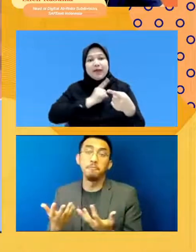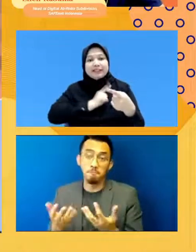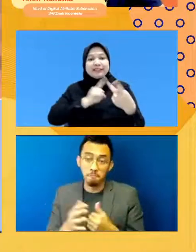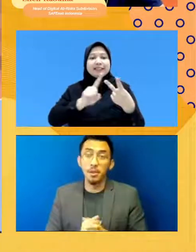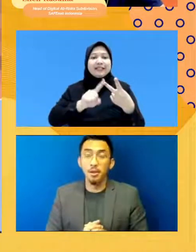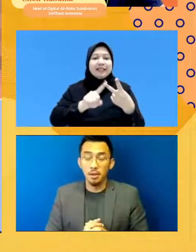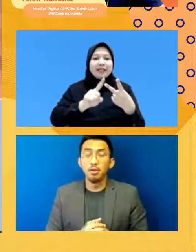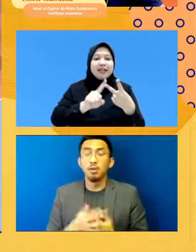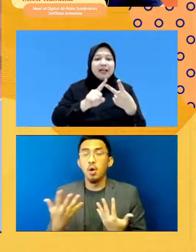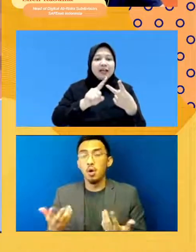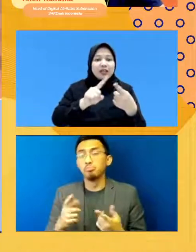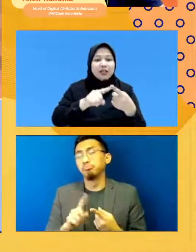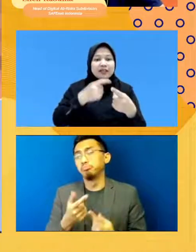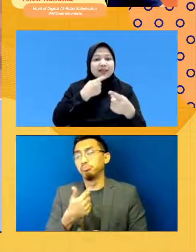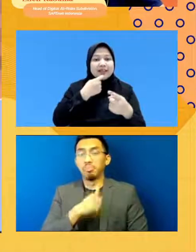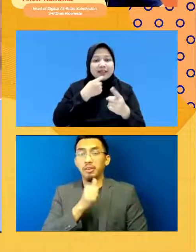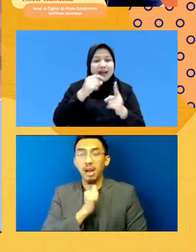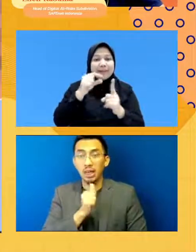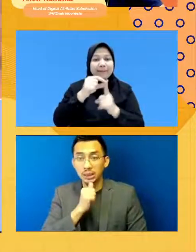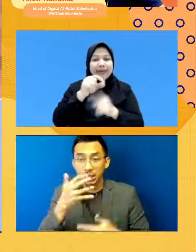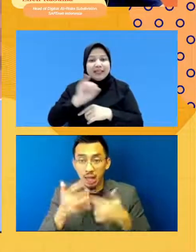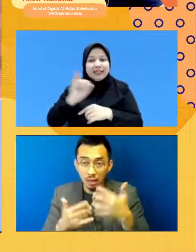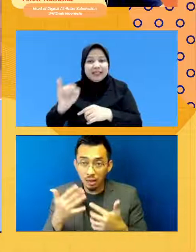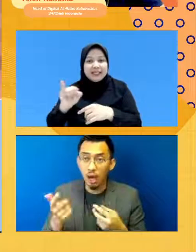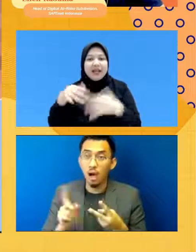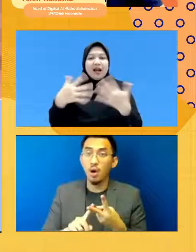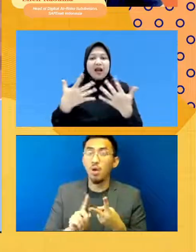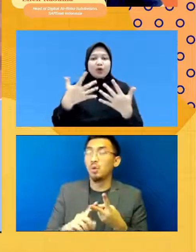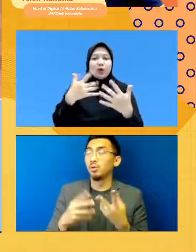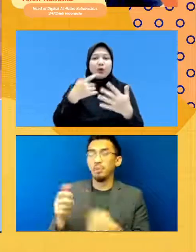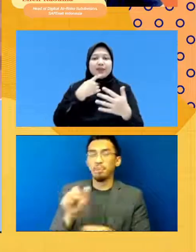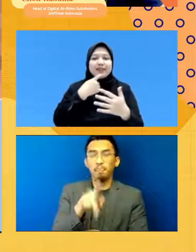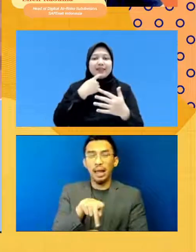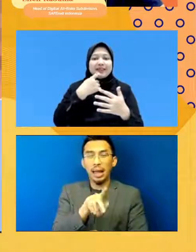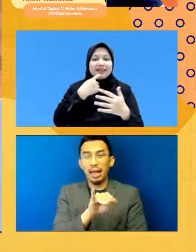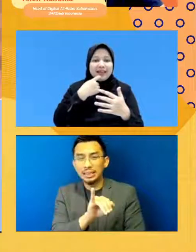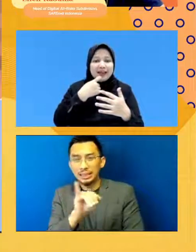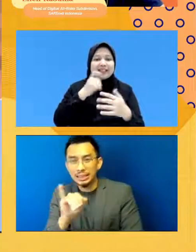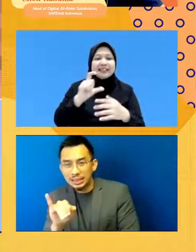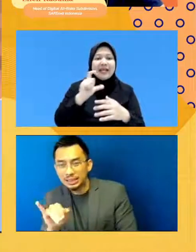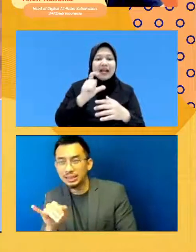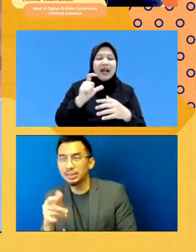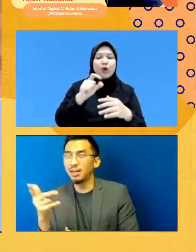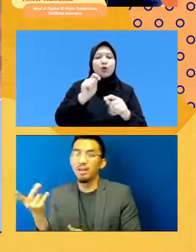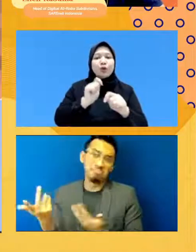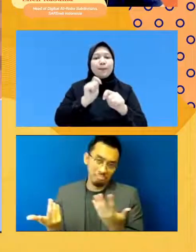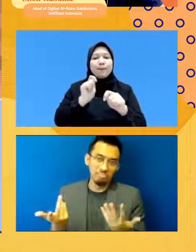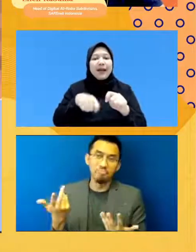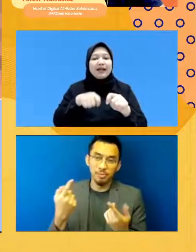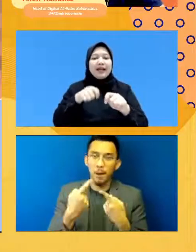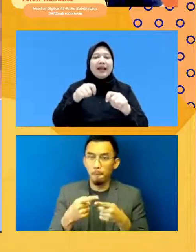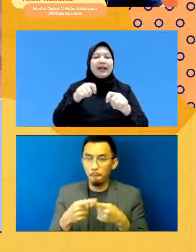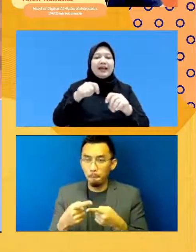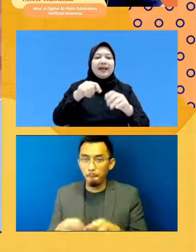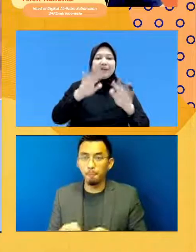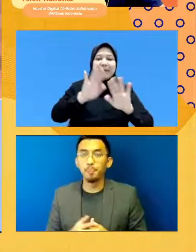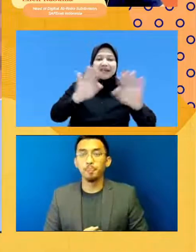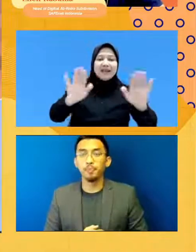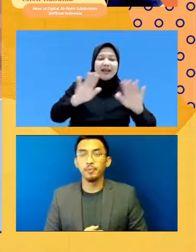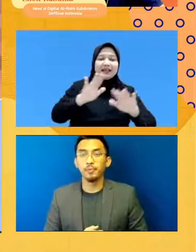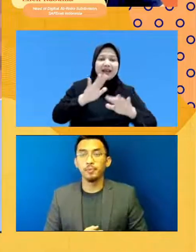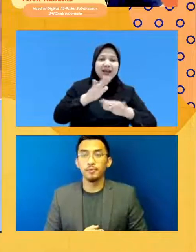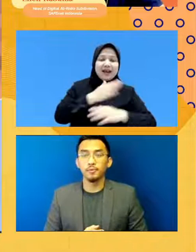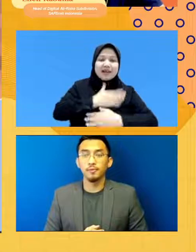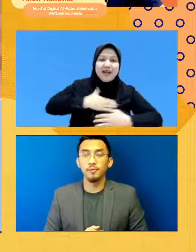identifiable information, balancing level of comfortable and safe. We need to understand about consent, the FRIES principle, which is